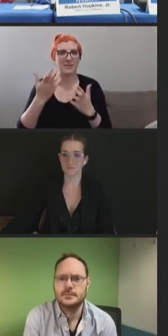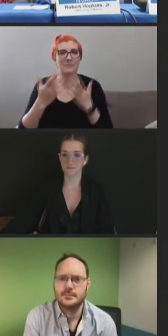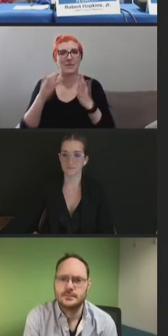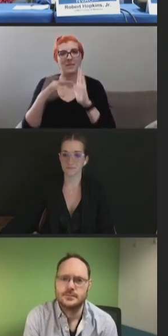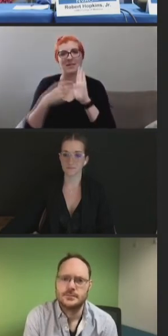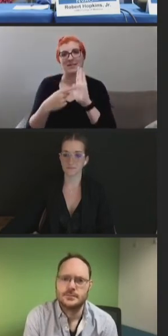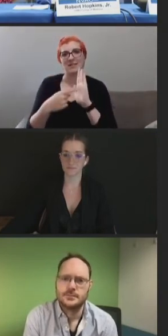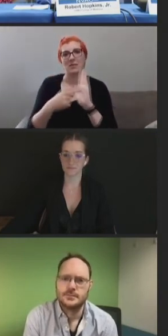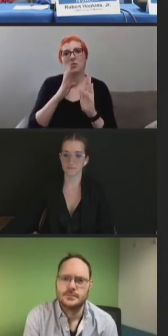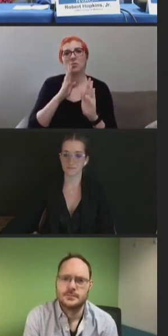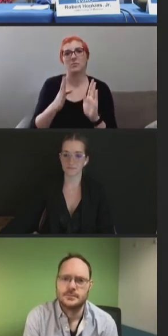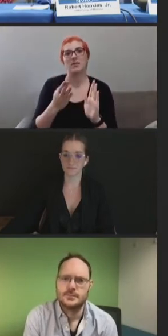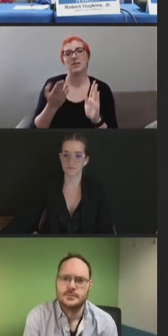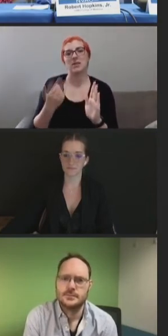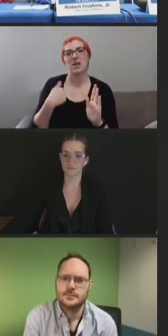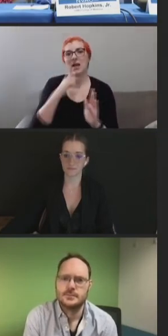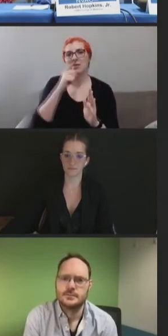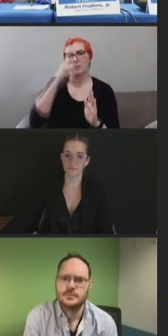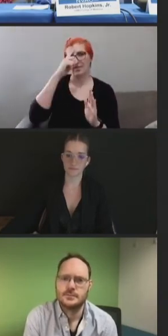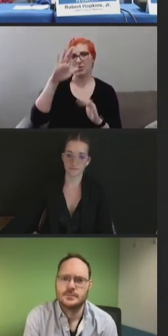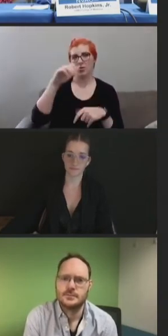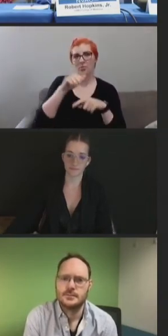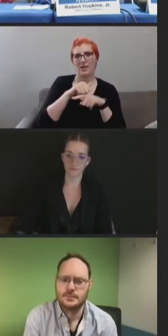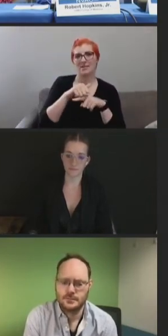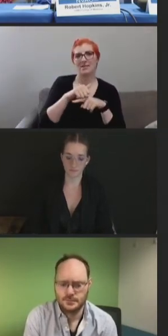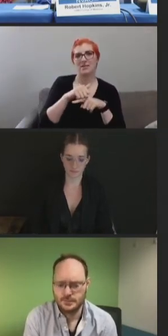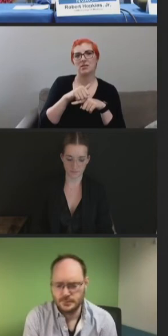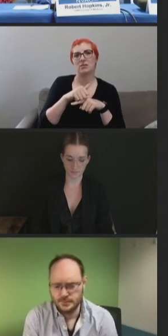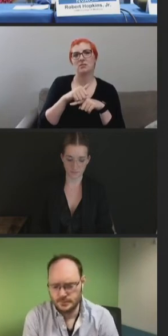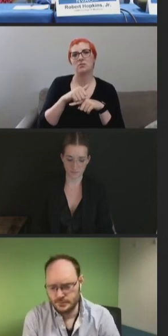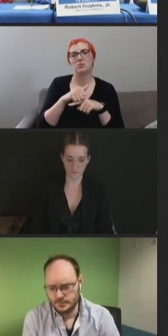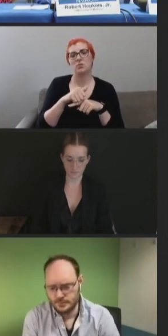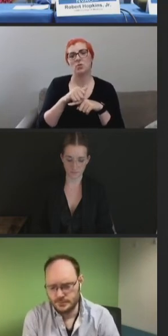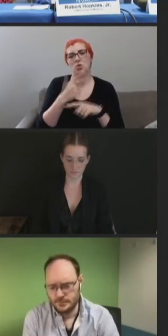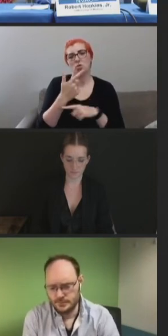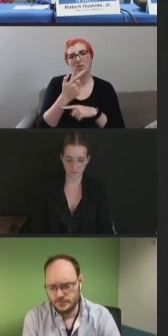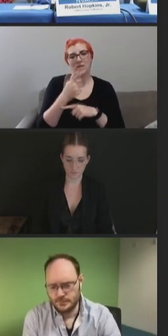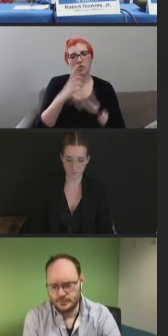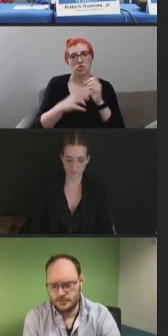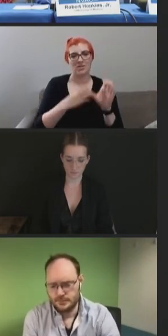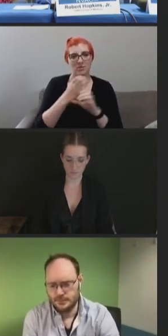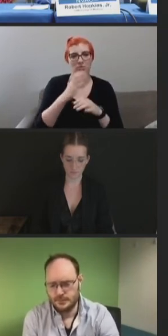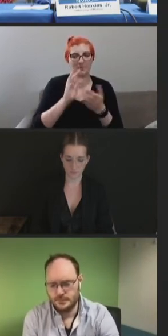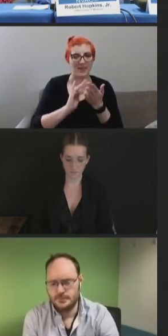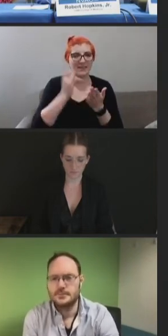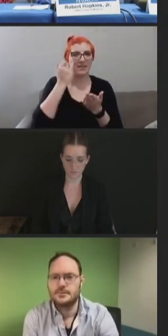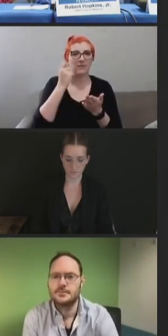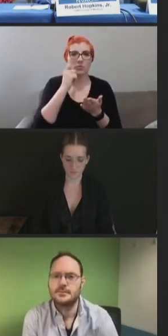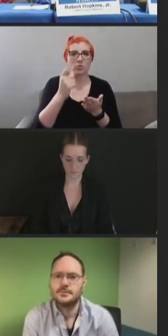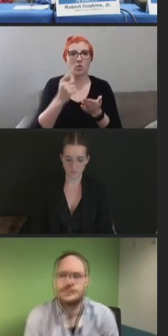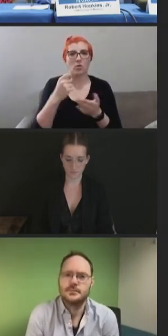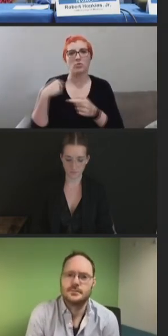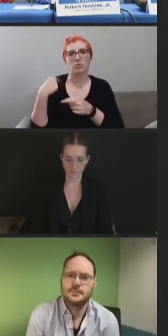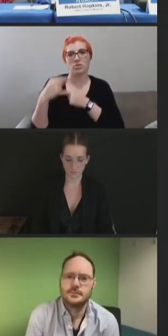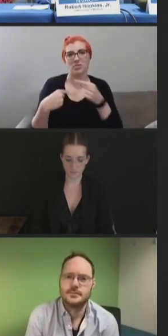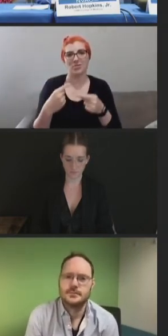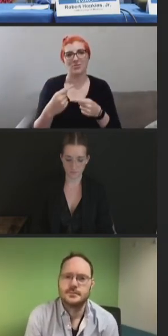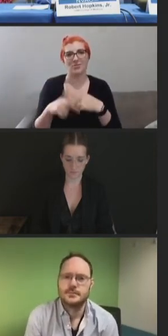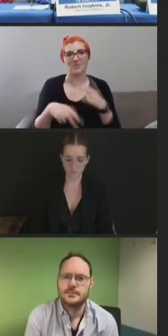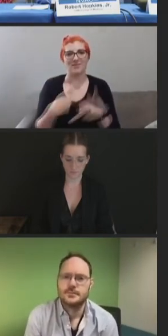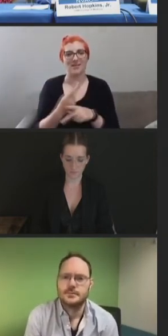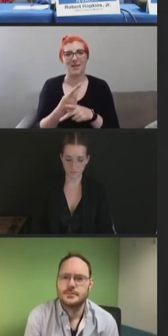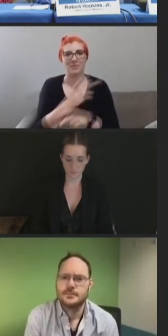be, I don't think you're practicing 21st century medicine if you don't genotype a patient before